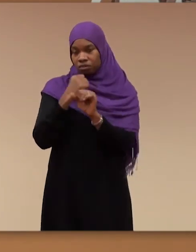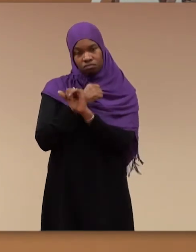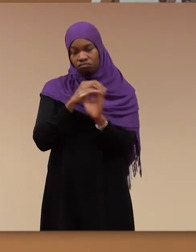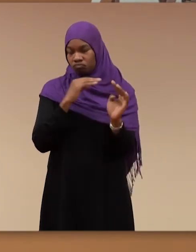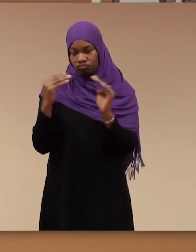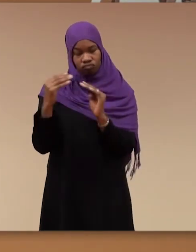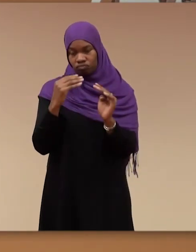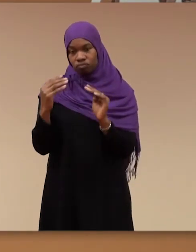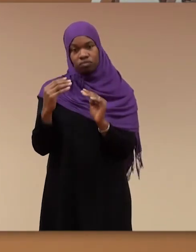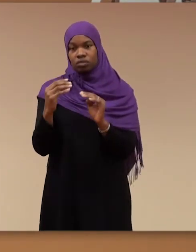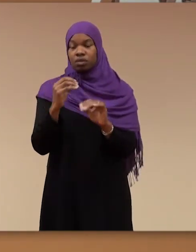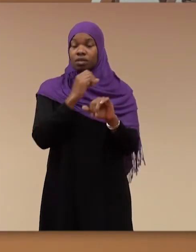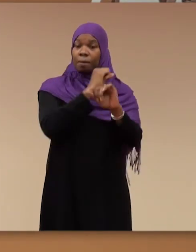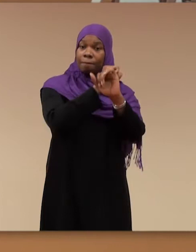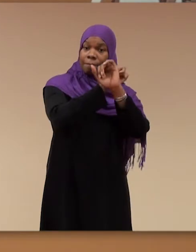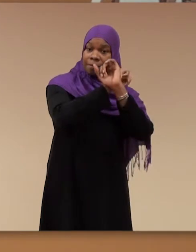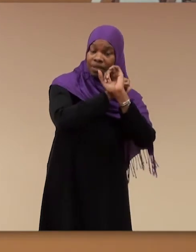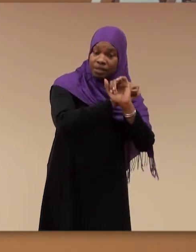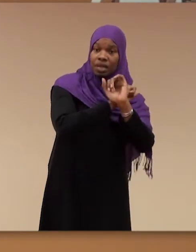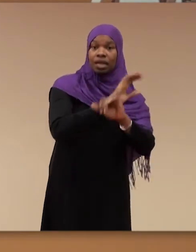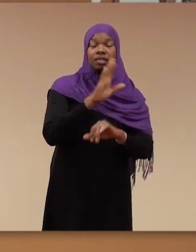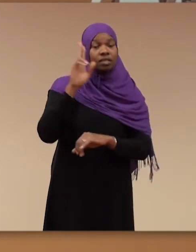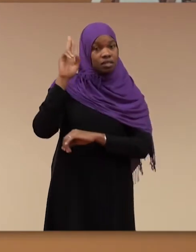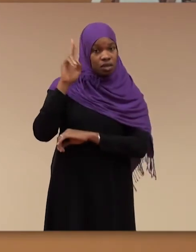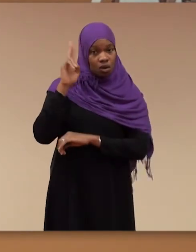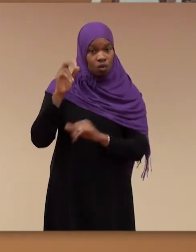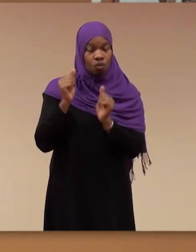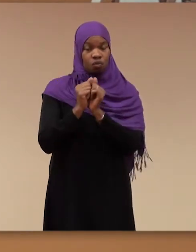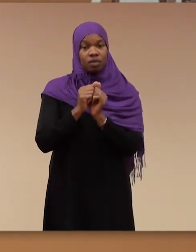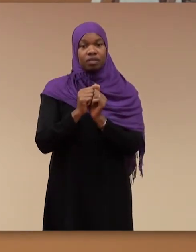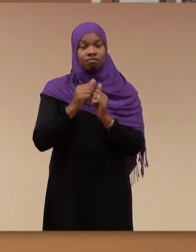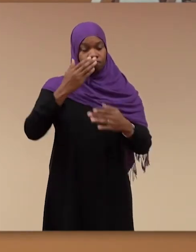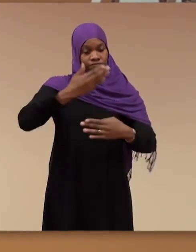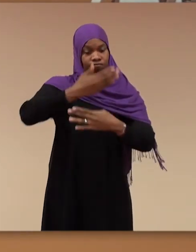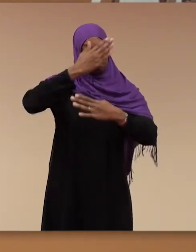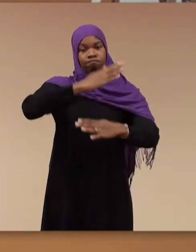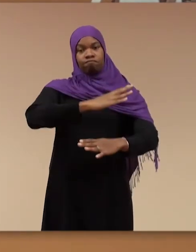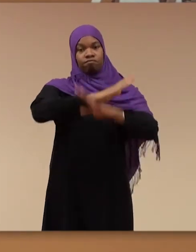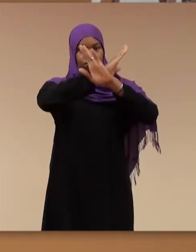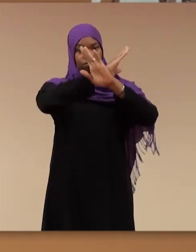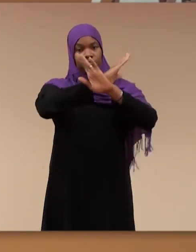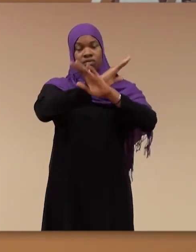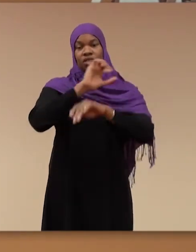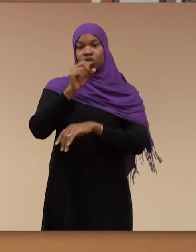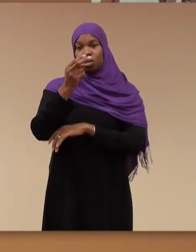was protecting his uncles with a shield, but he wasn't part of the events.